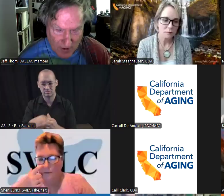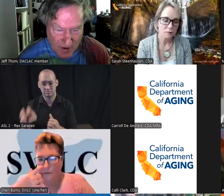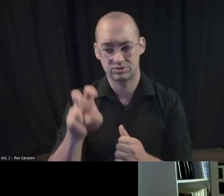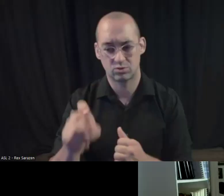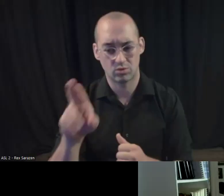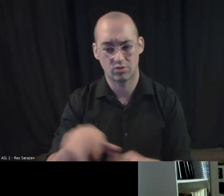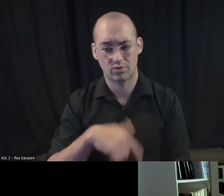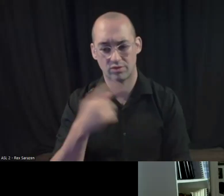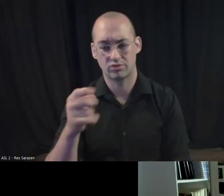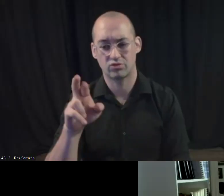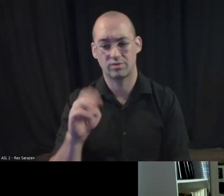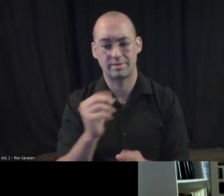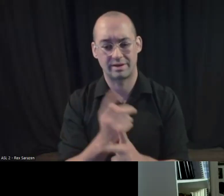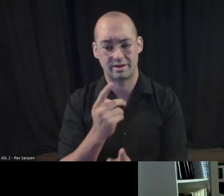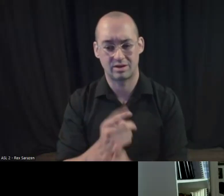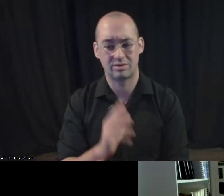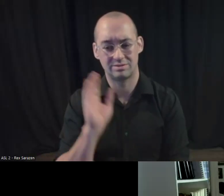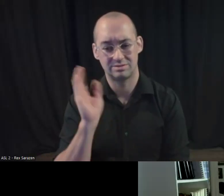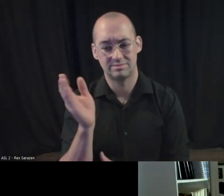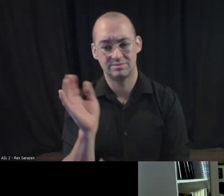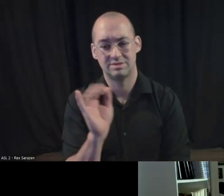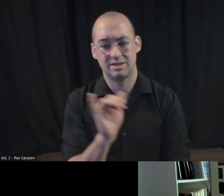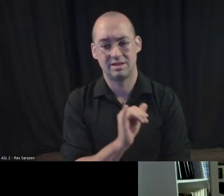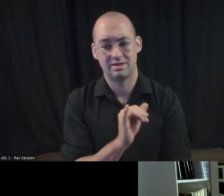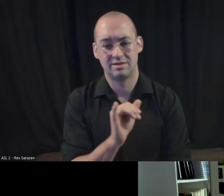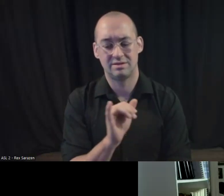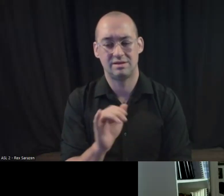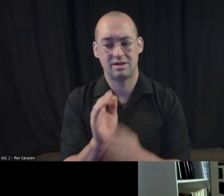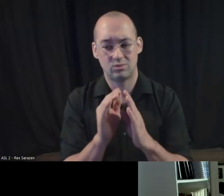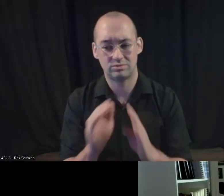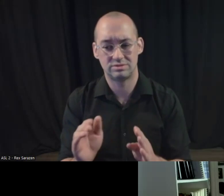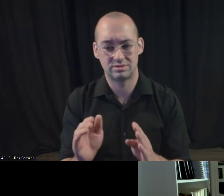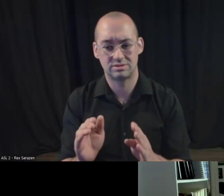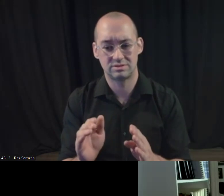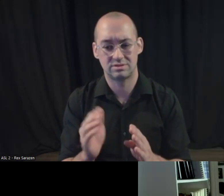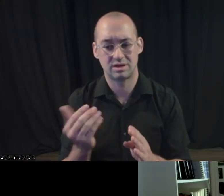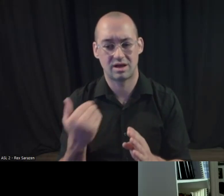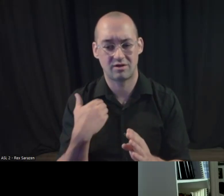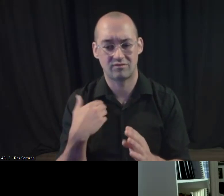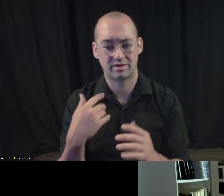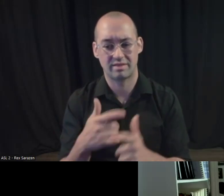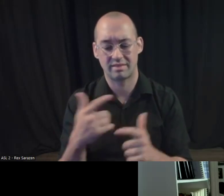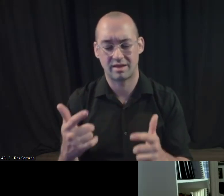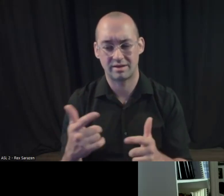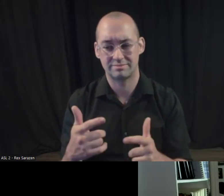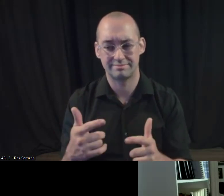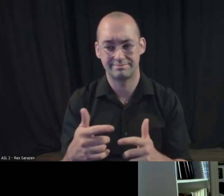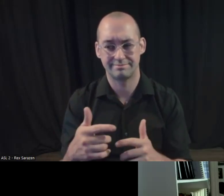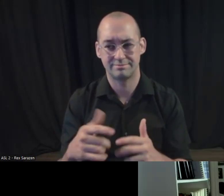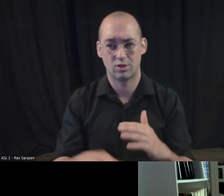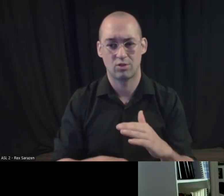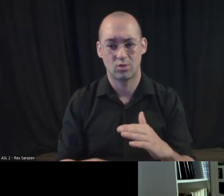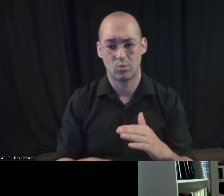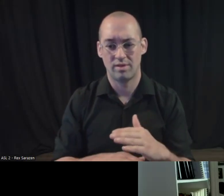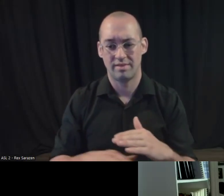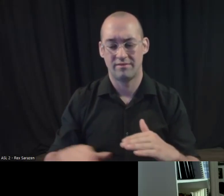care, it seems to me that housing we have a lot lower level